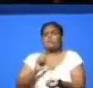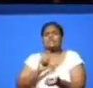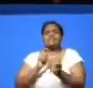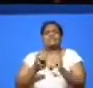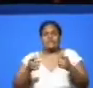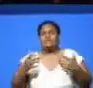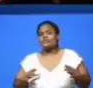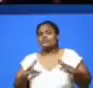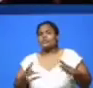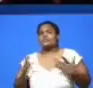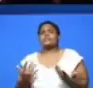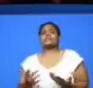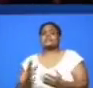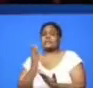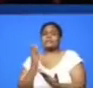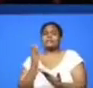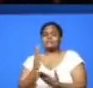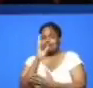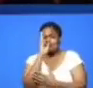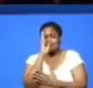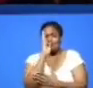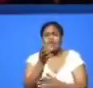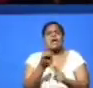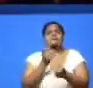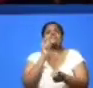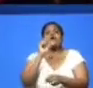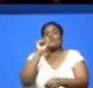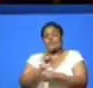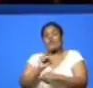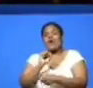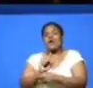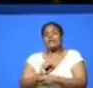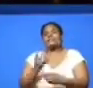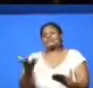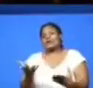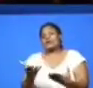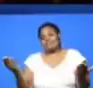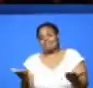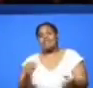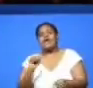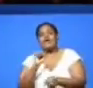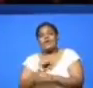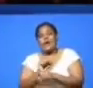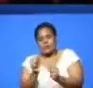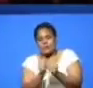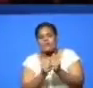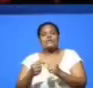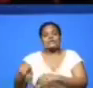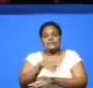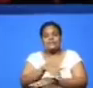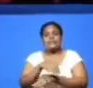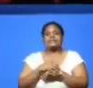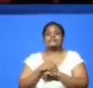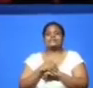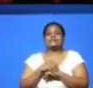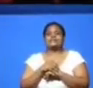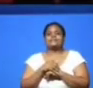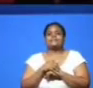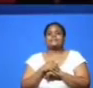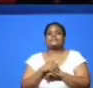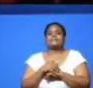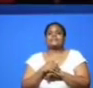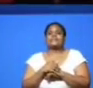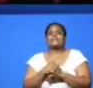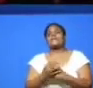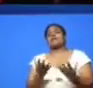So I'm coming straight to you in my work clothes. So I am at work with you tonight. I wanted to know